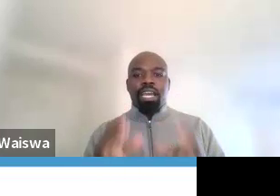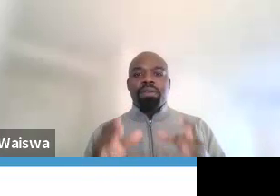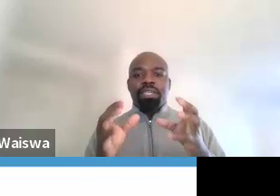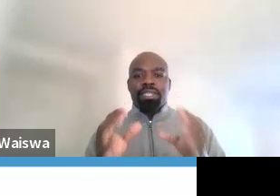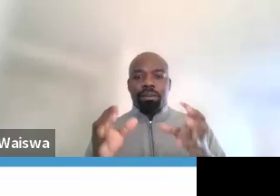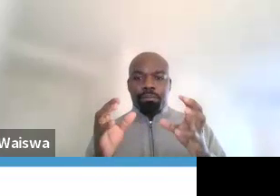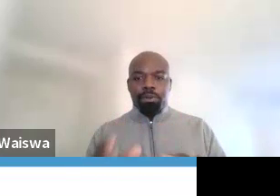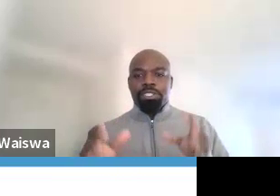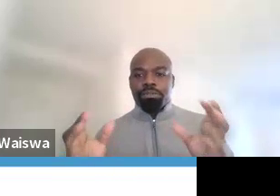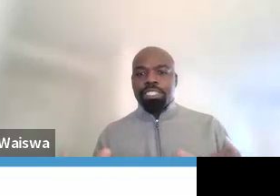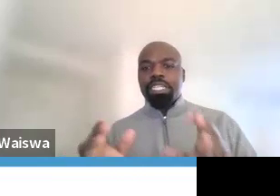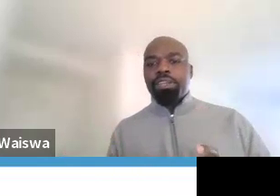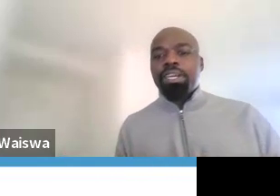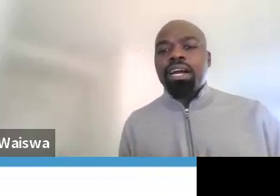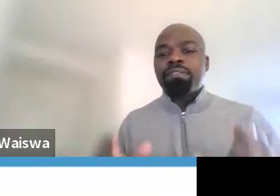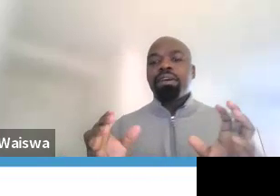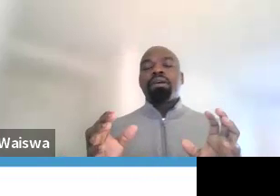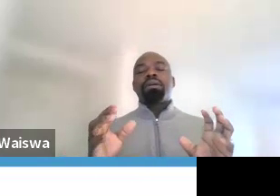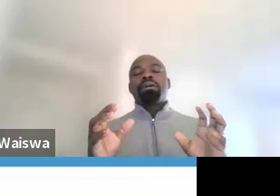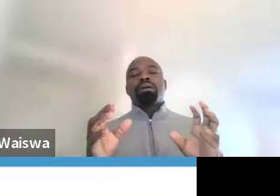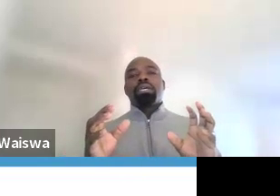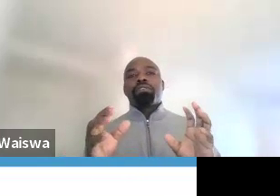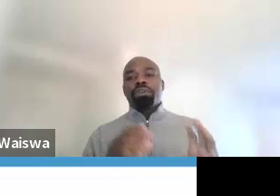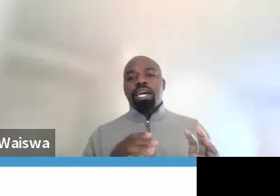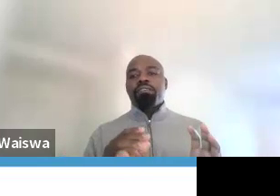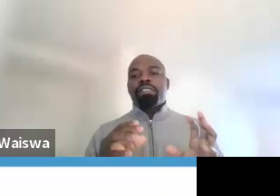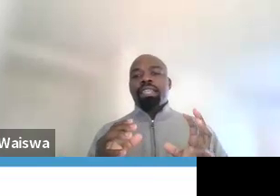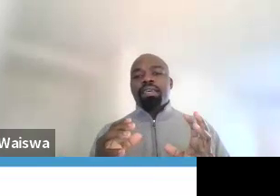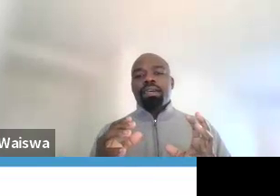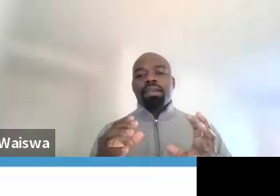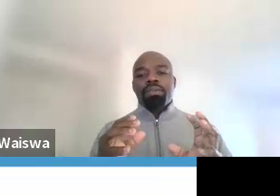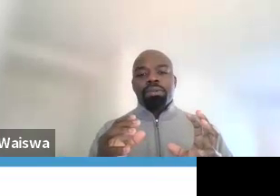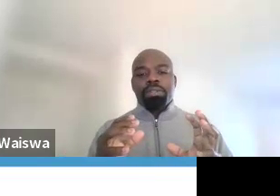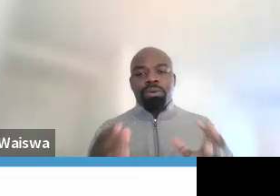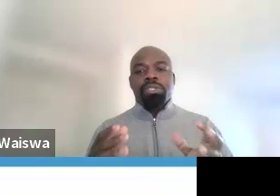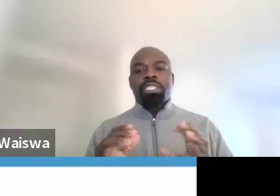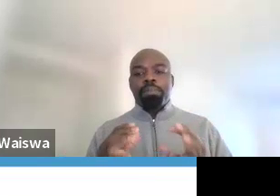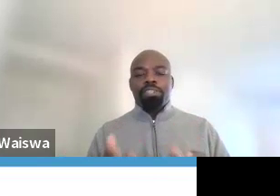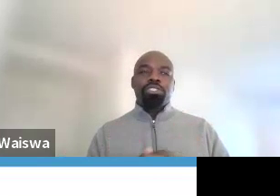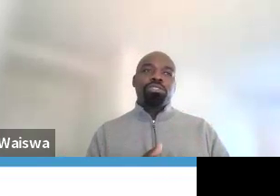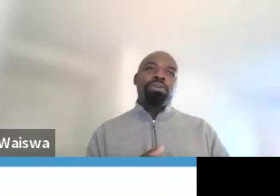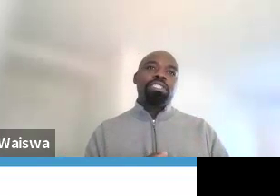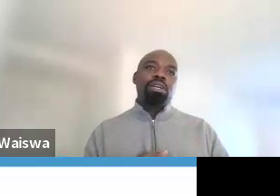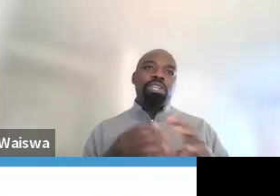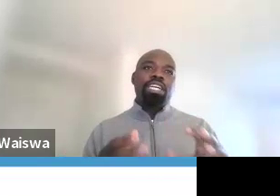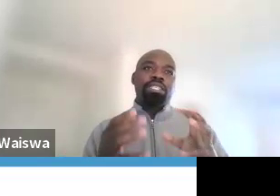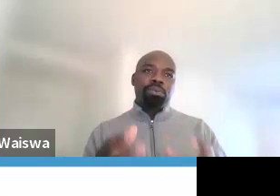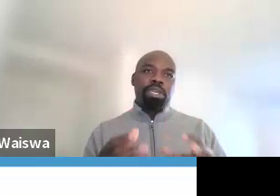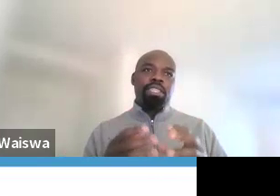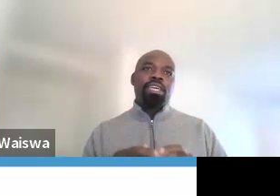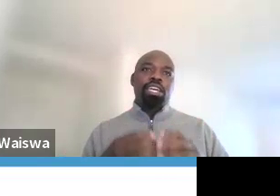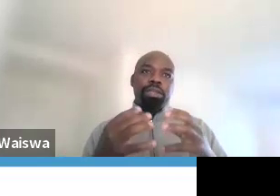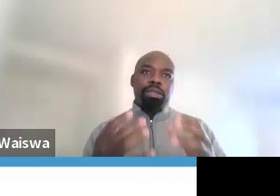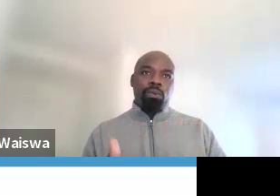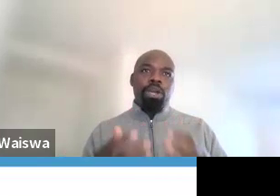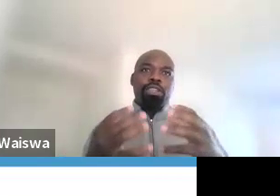data, current, most recent data you can have. If you don't have that, you could use personal stories that connect